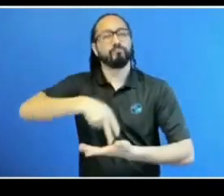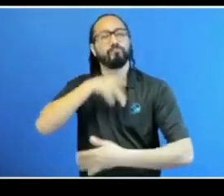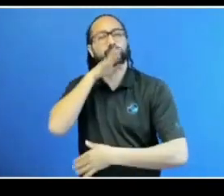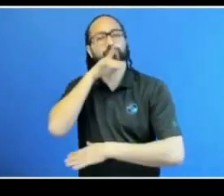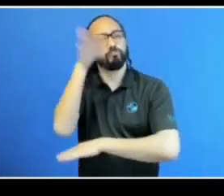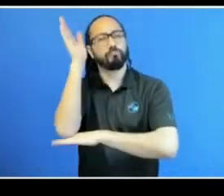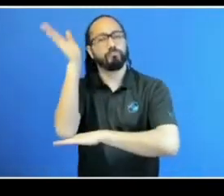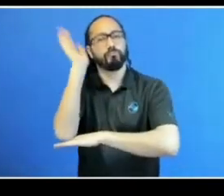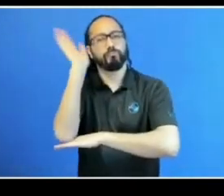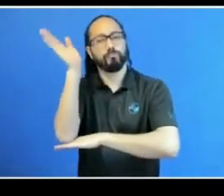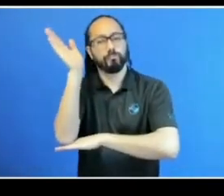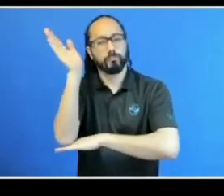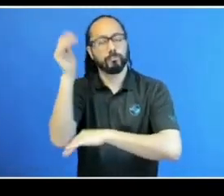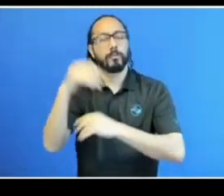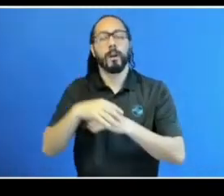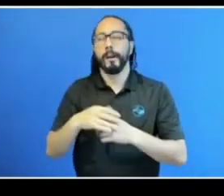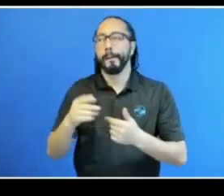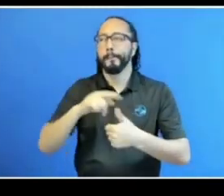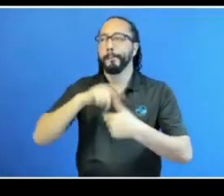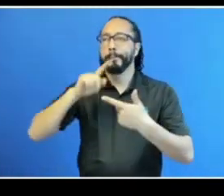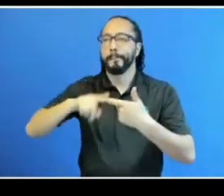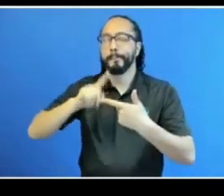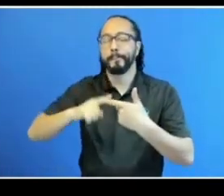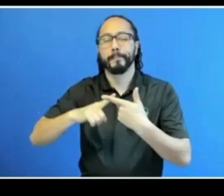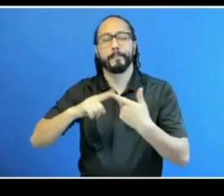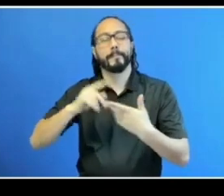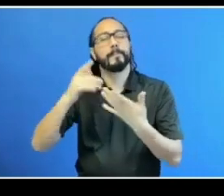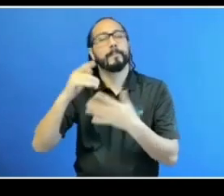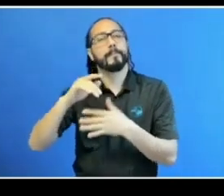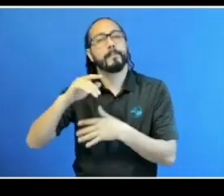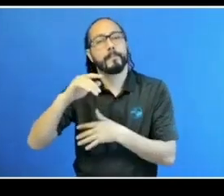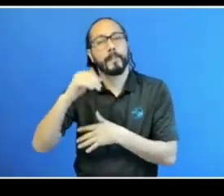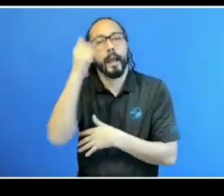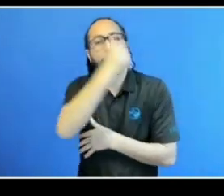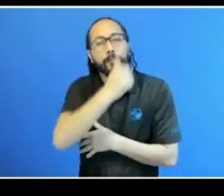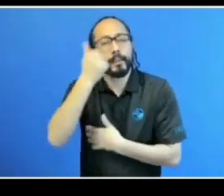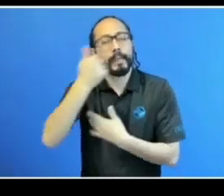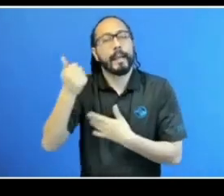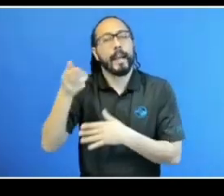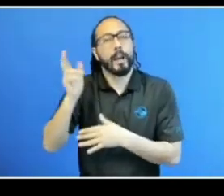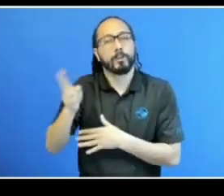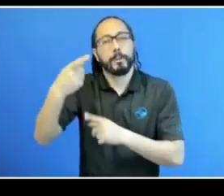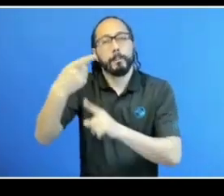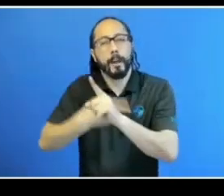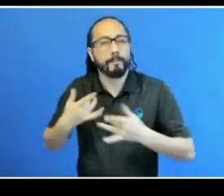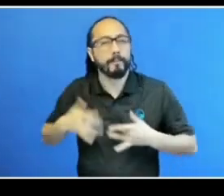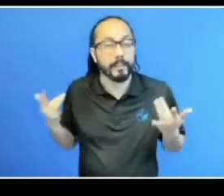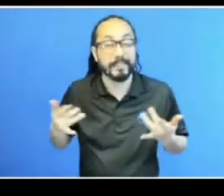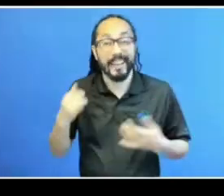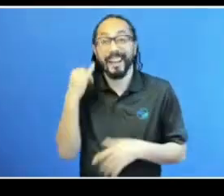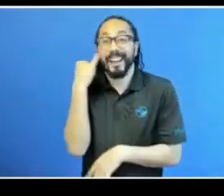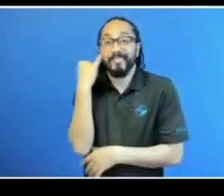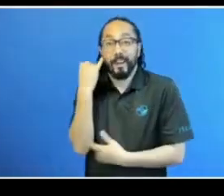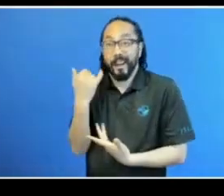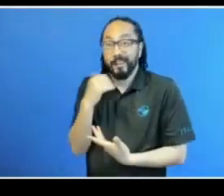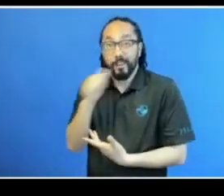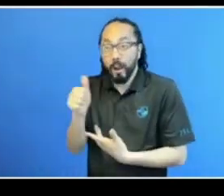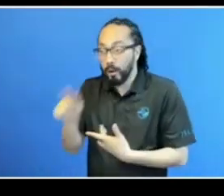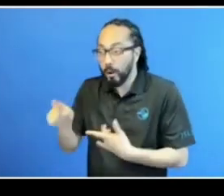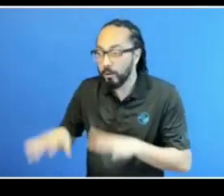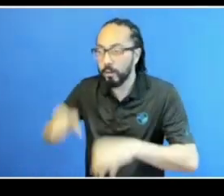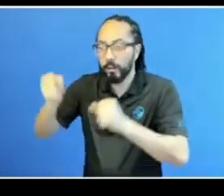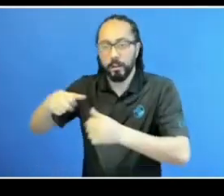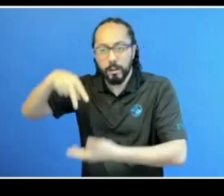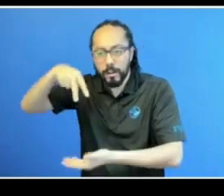African Heritage Month events. And if I hadn't attempted those at that time, I wouldn't have enough confidence to